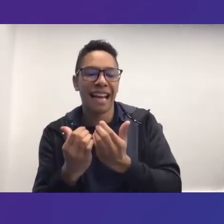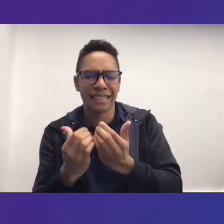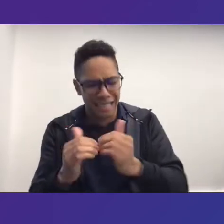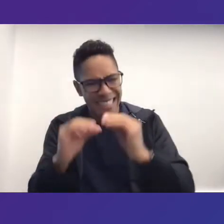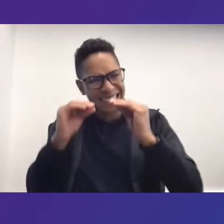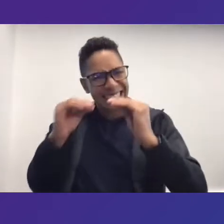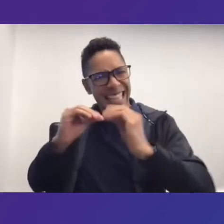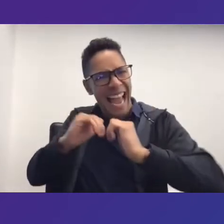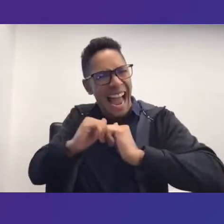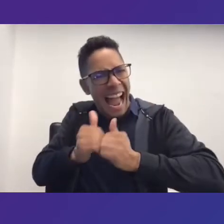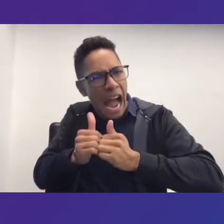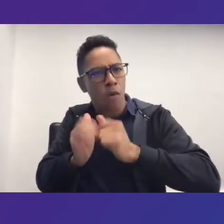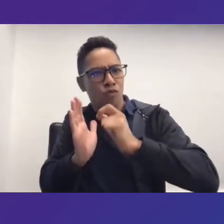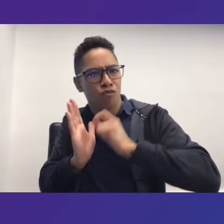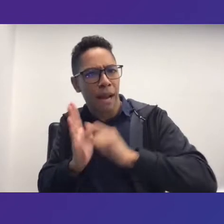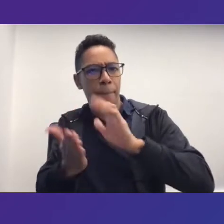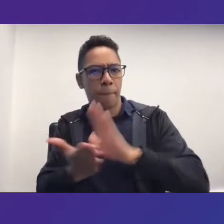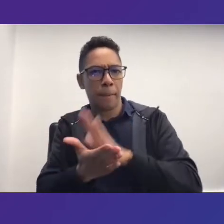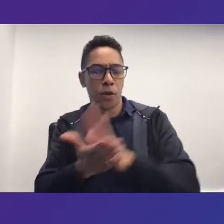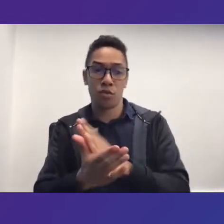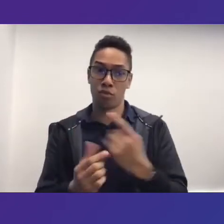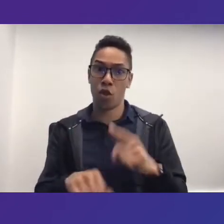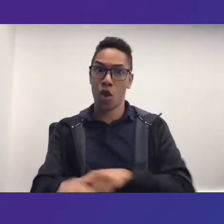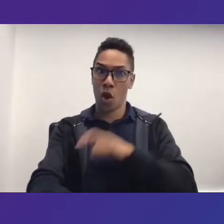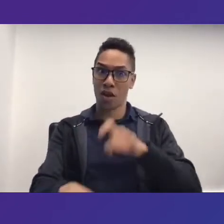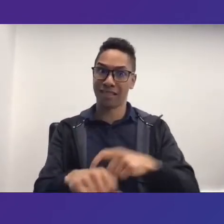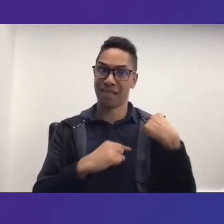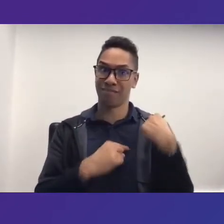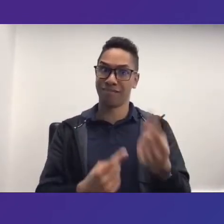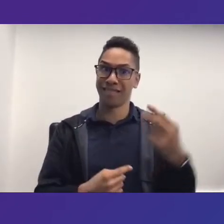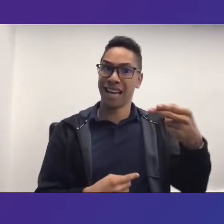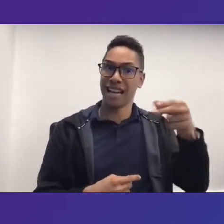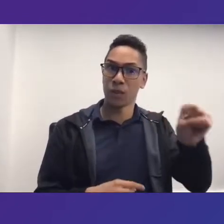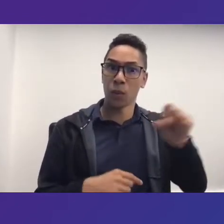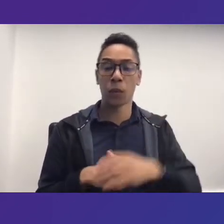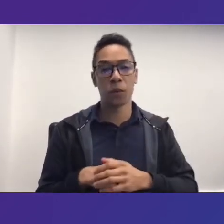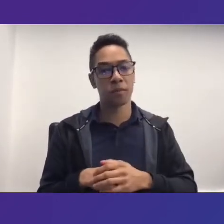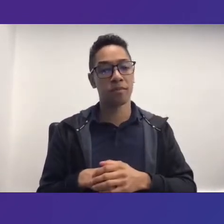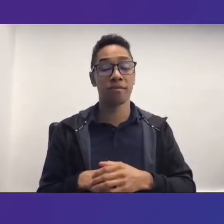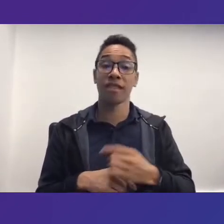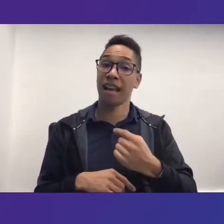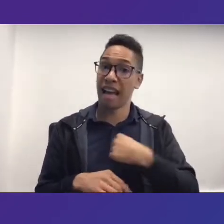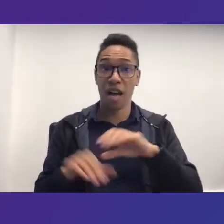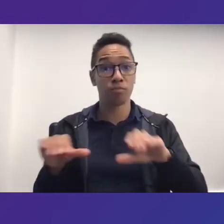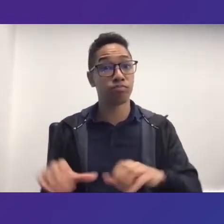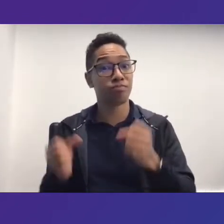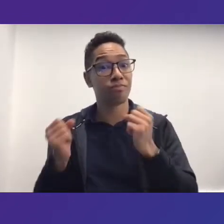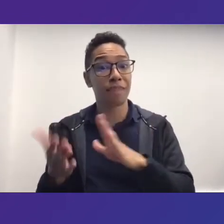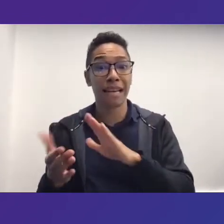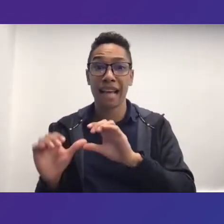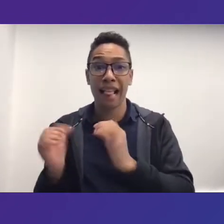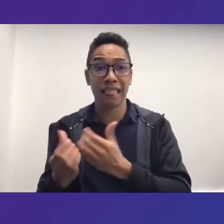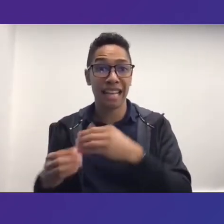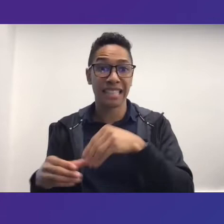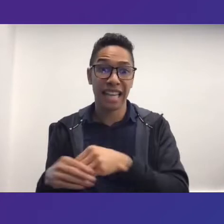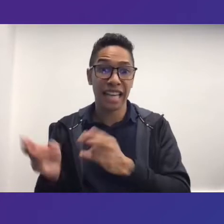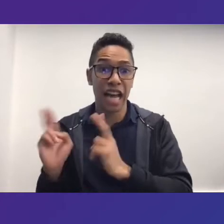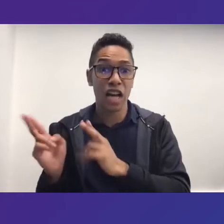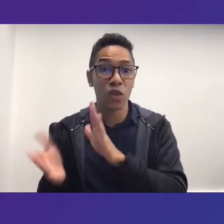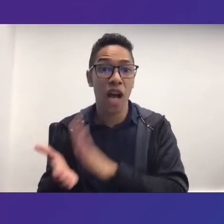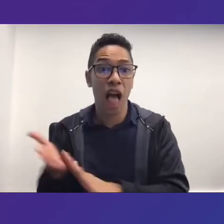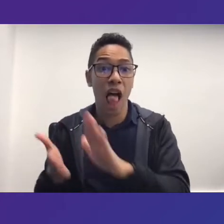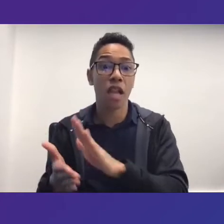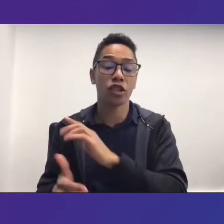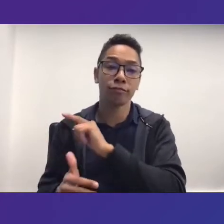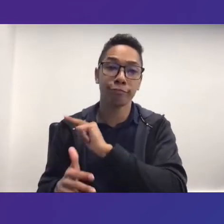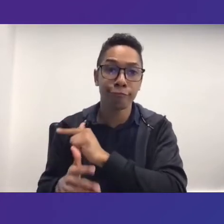high school. And I started as a non-matriculating student. I did a lot of courses at Hunter College, one by one. I